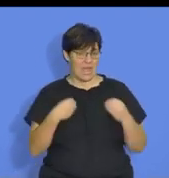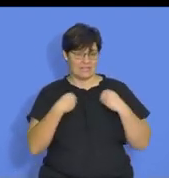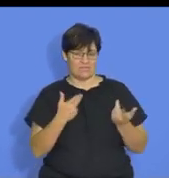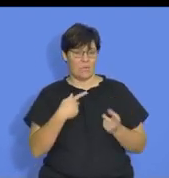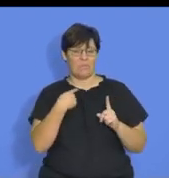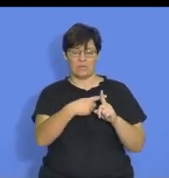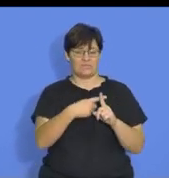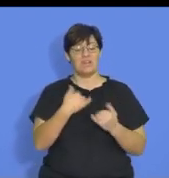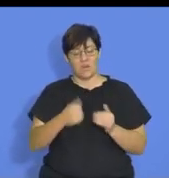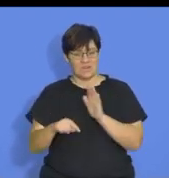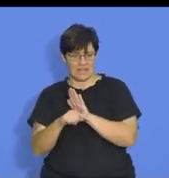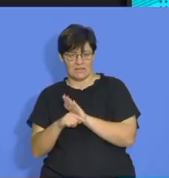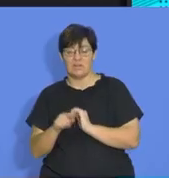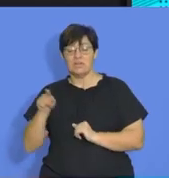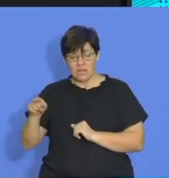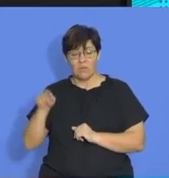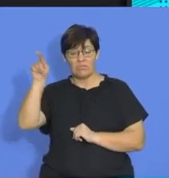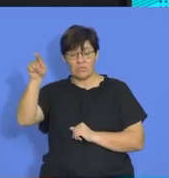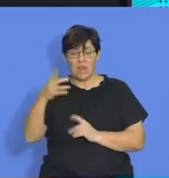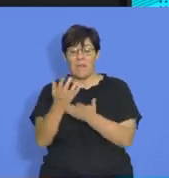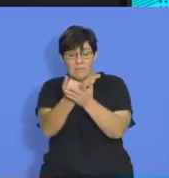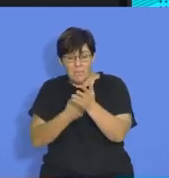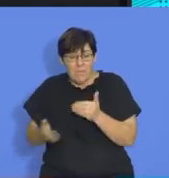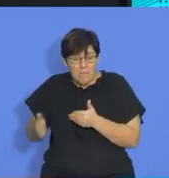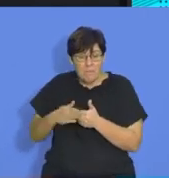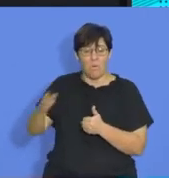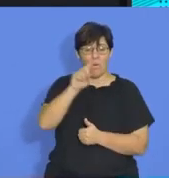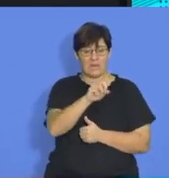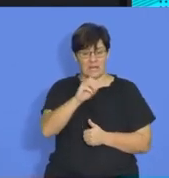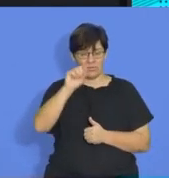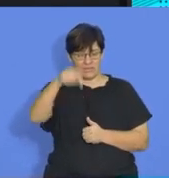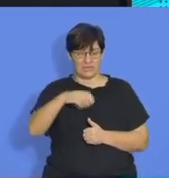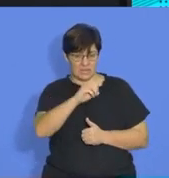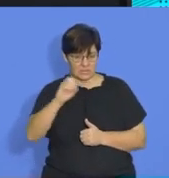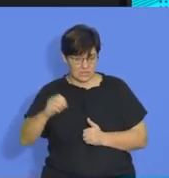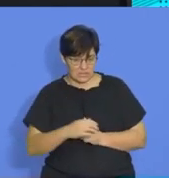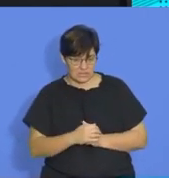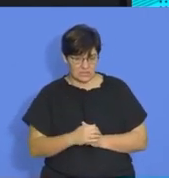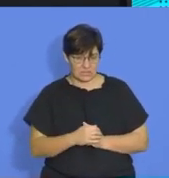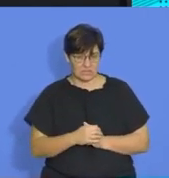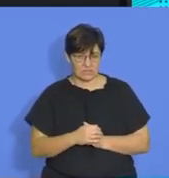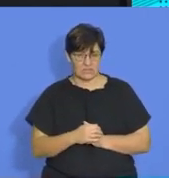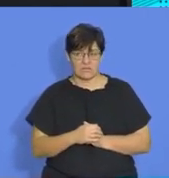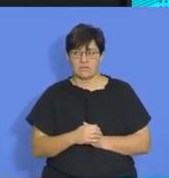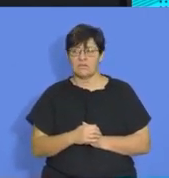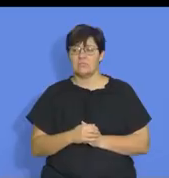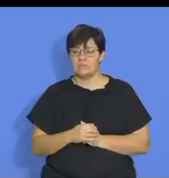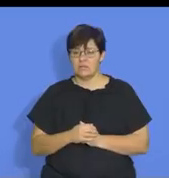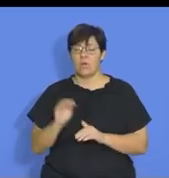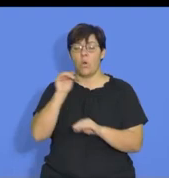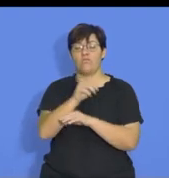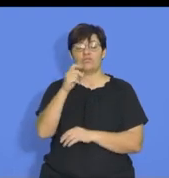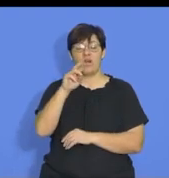liability, by Candace withdrawing 100,000 Rand from our bank account, remember